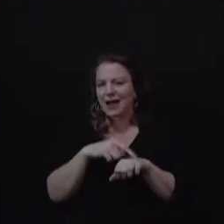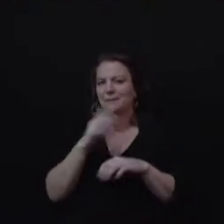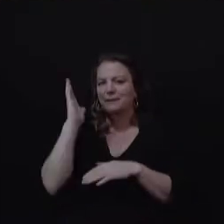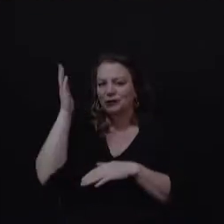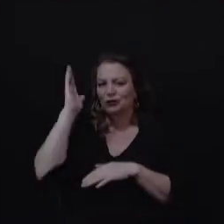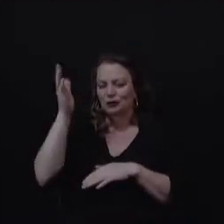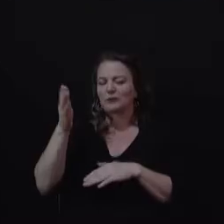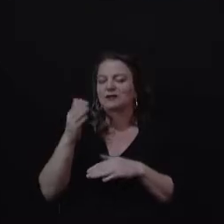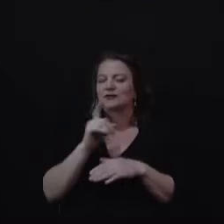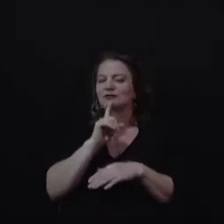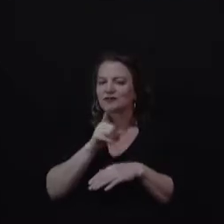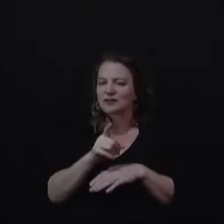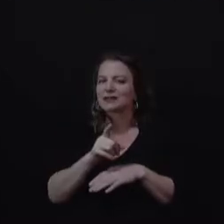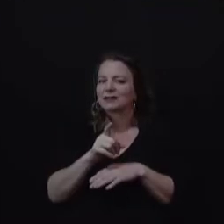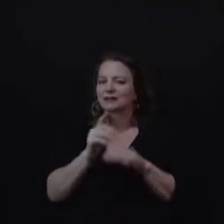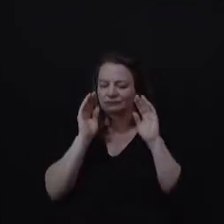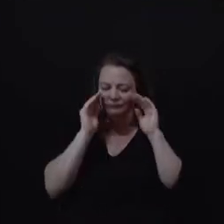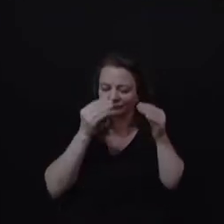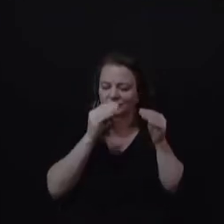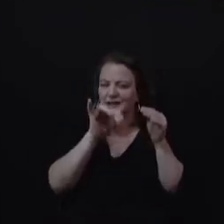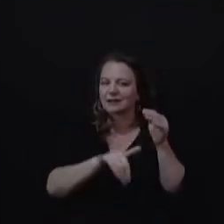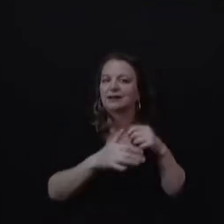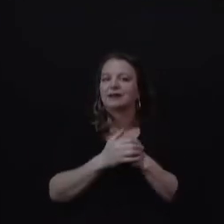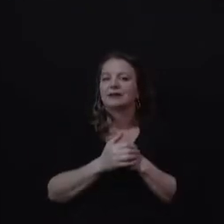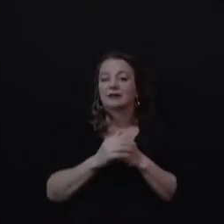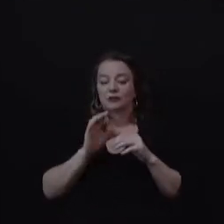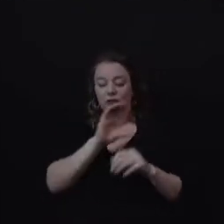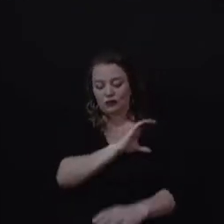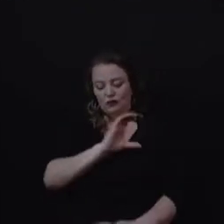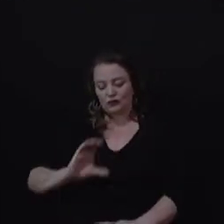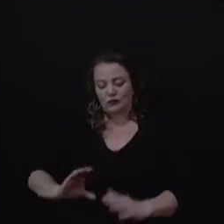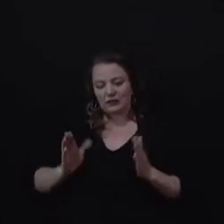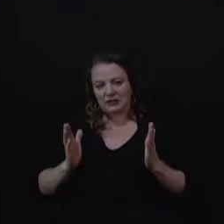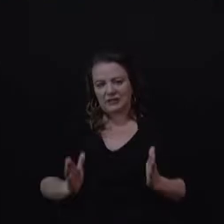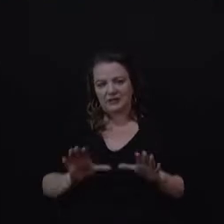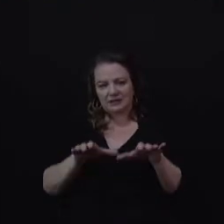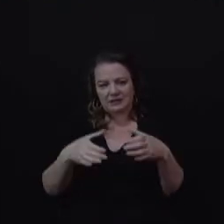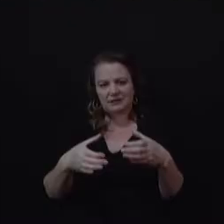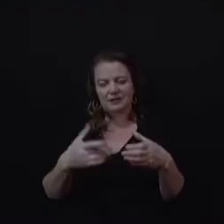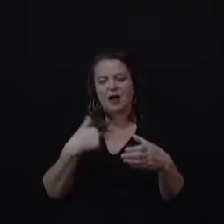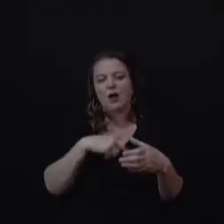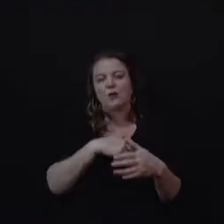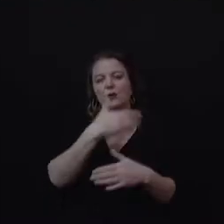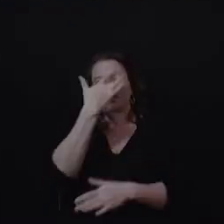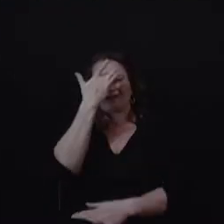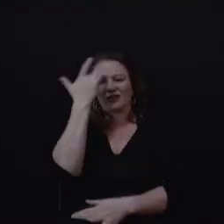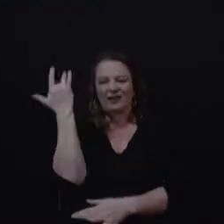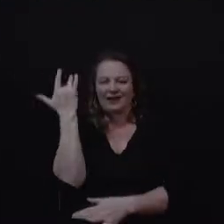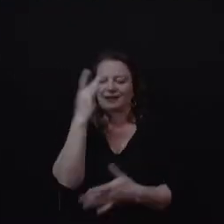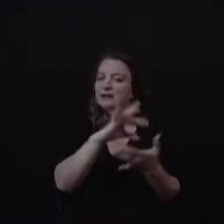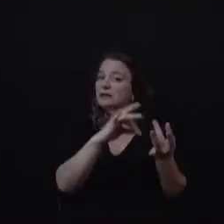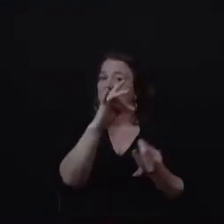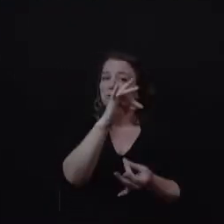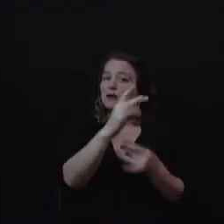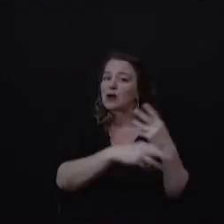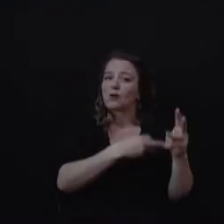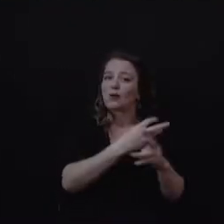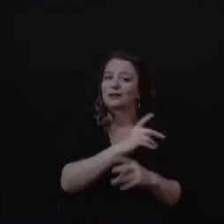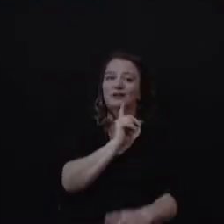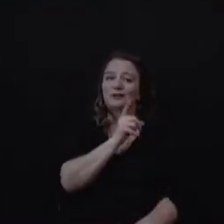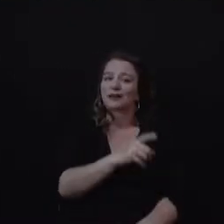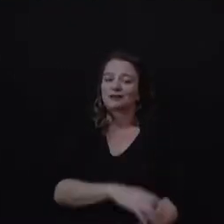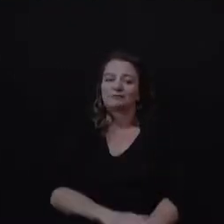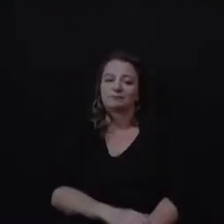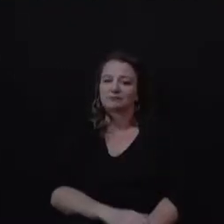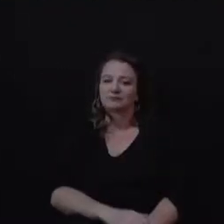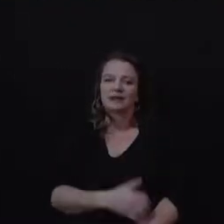this. As Christians, we forget that the spirit world is real. And I'm not